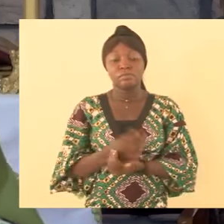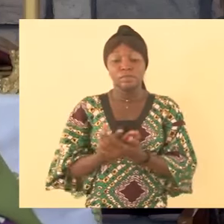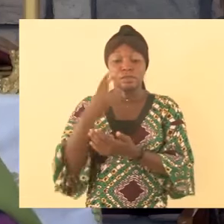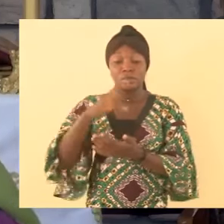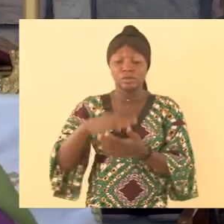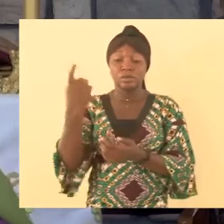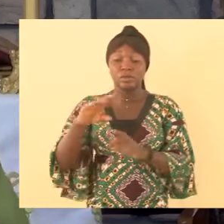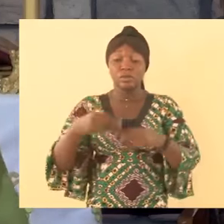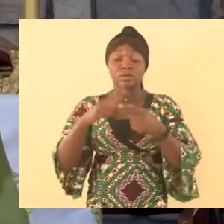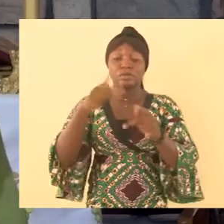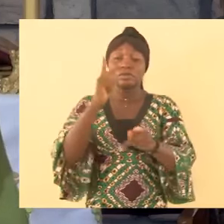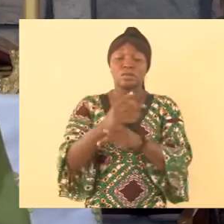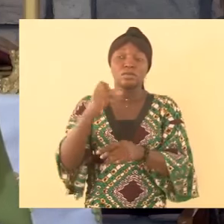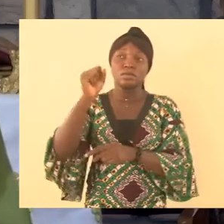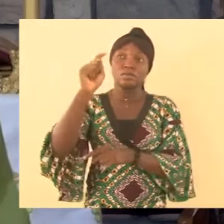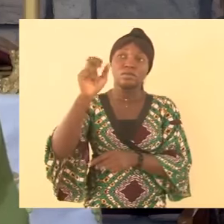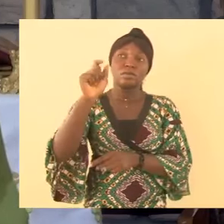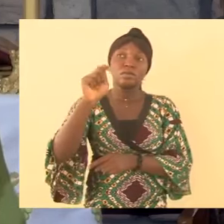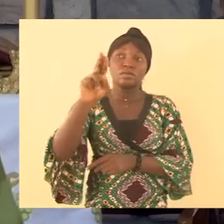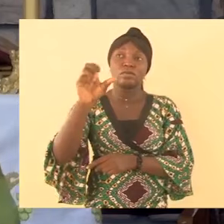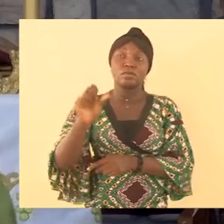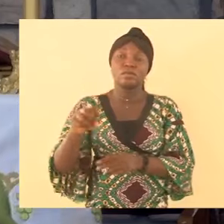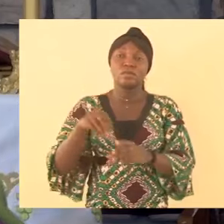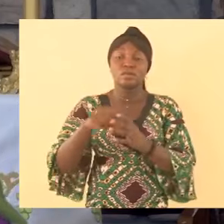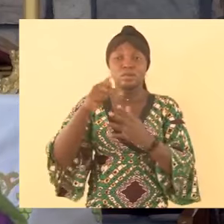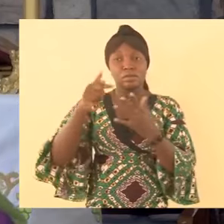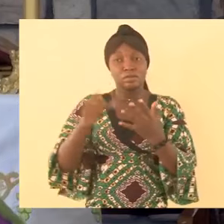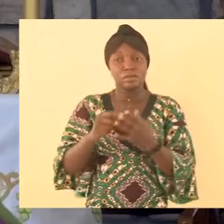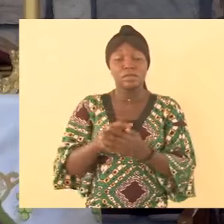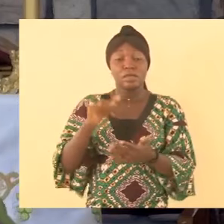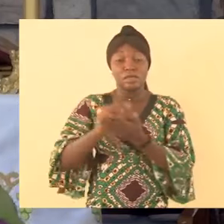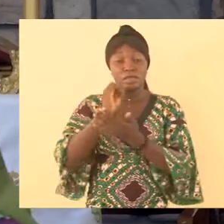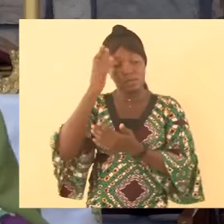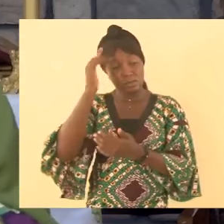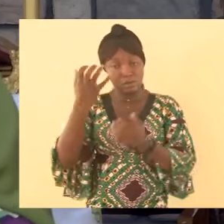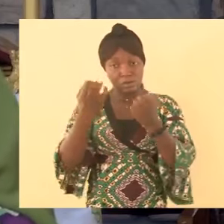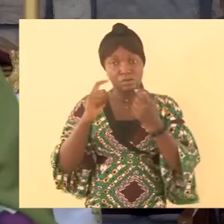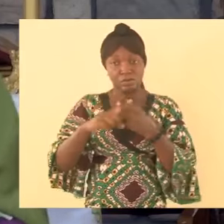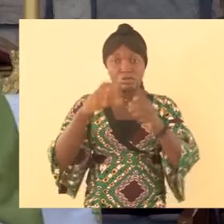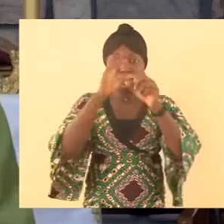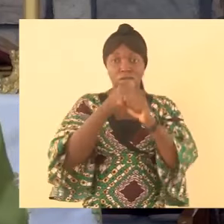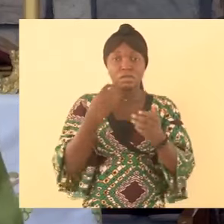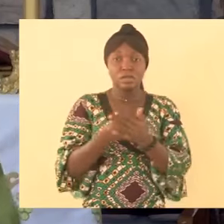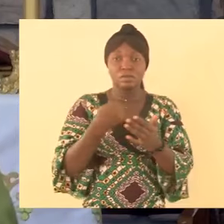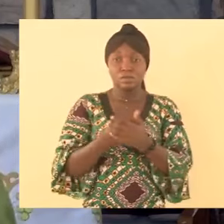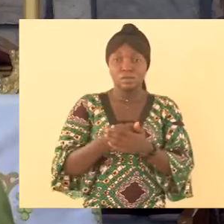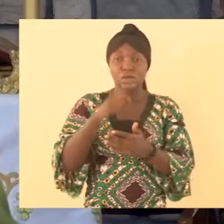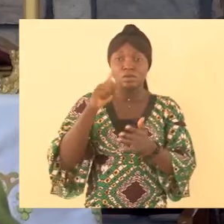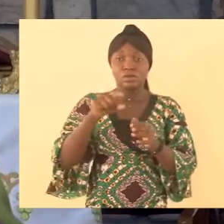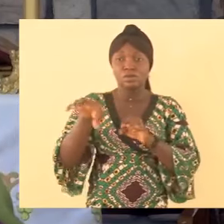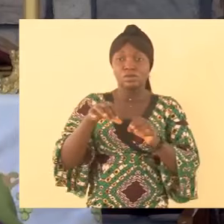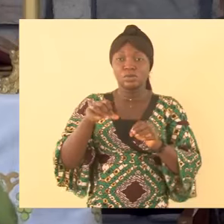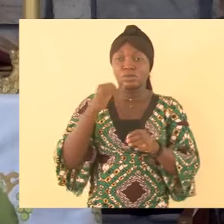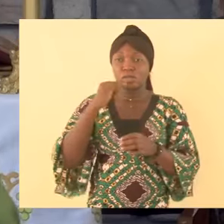The rich often gave in order to retain their status in the public eye. That's why you want to collect money in this country. What you do is organize a